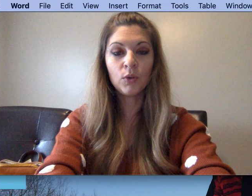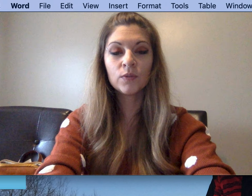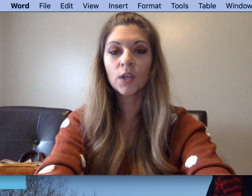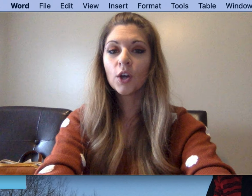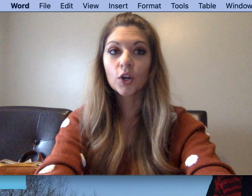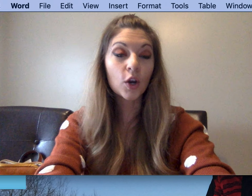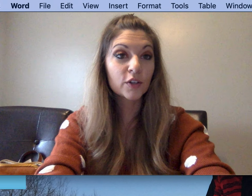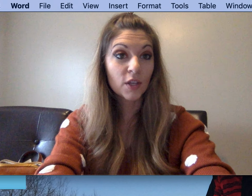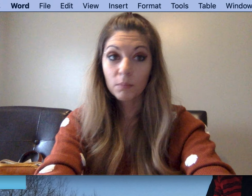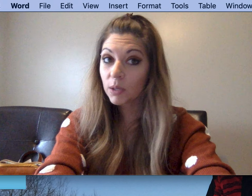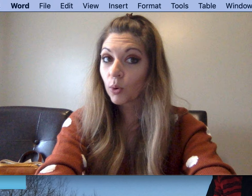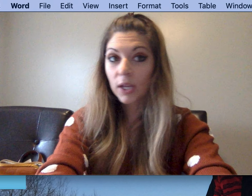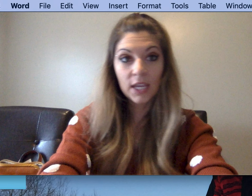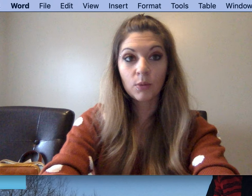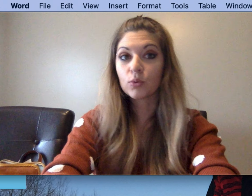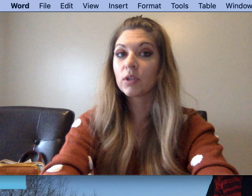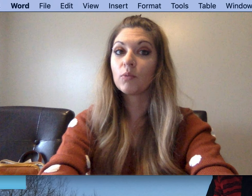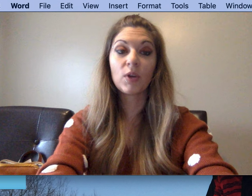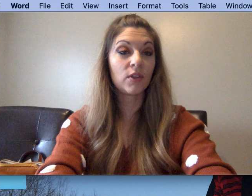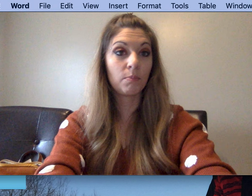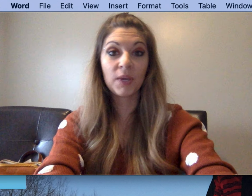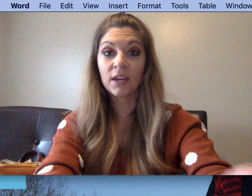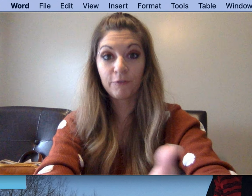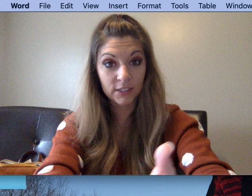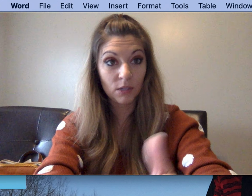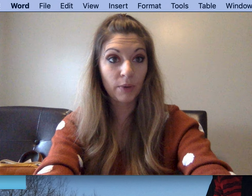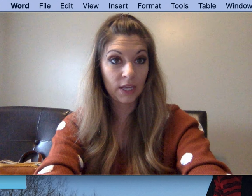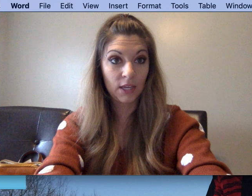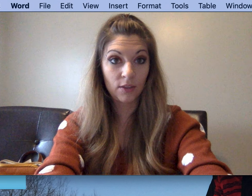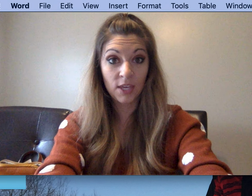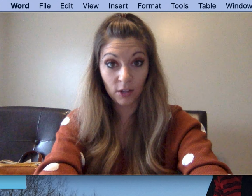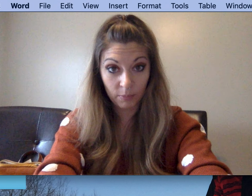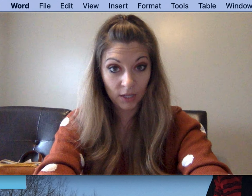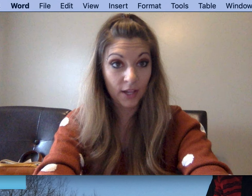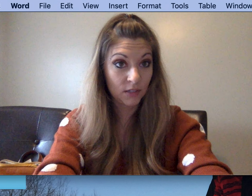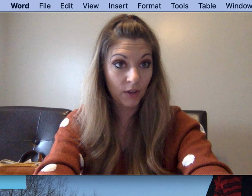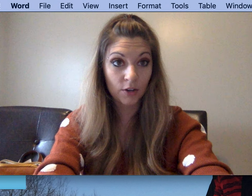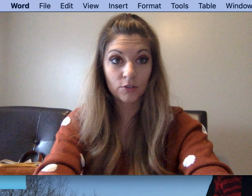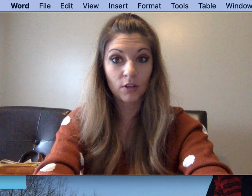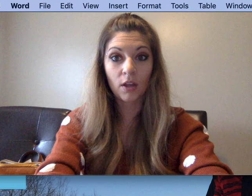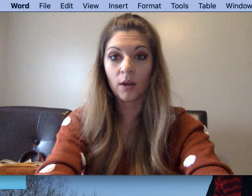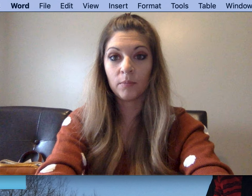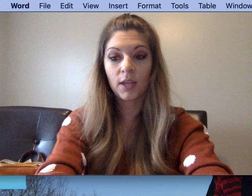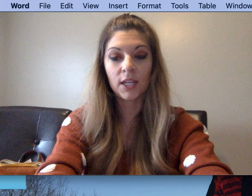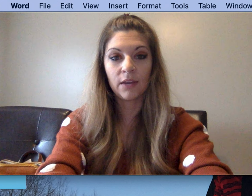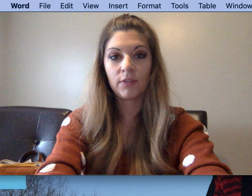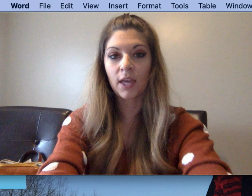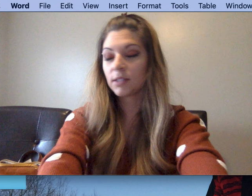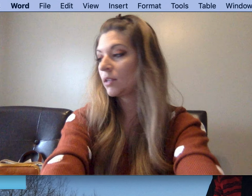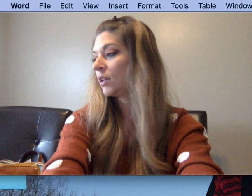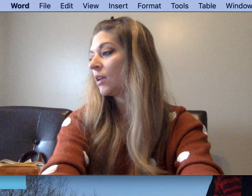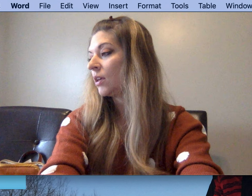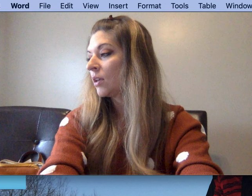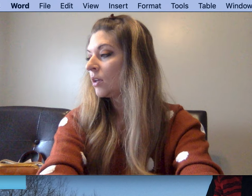something moves, cars, people, animals, being affected by the element classifiers, any of